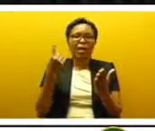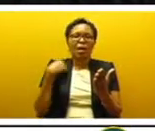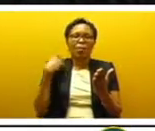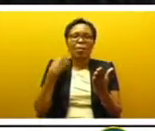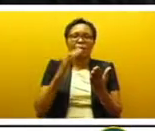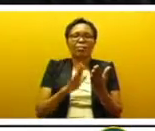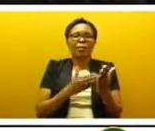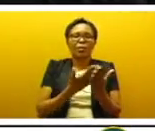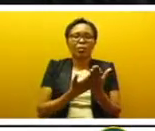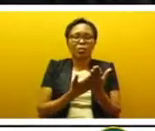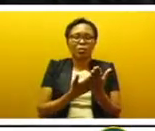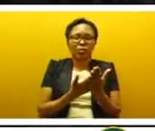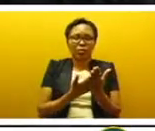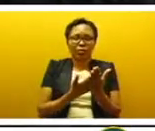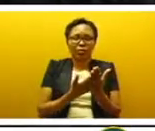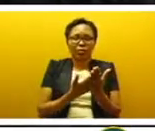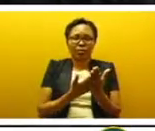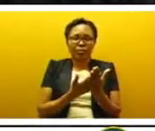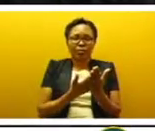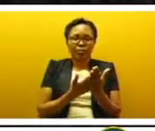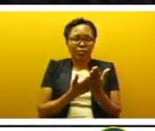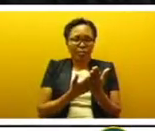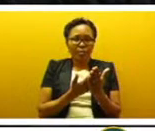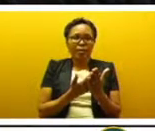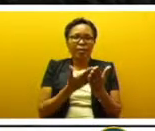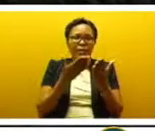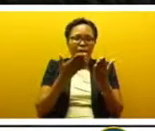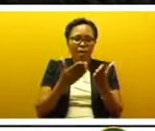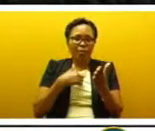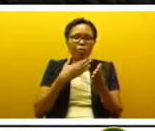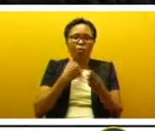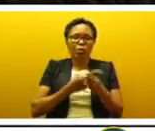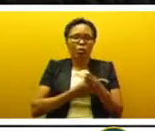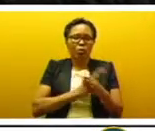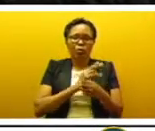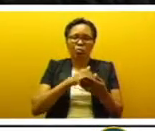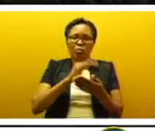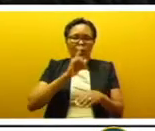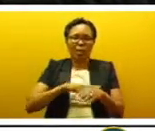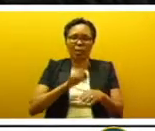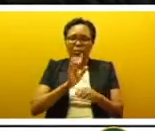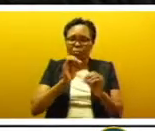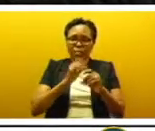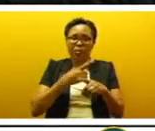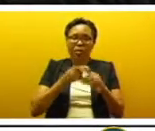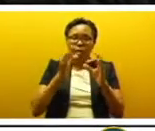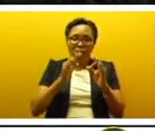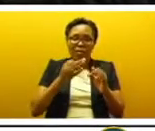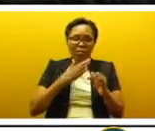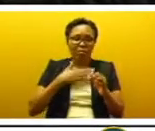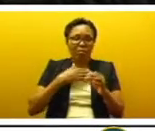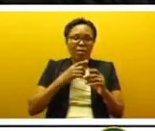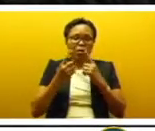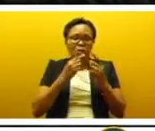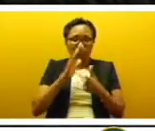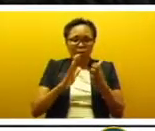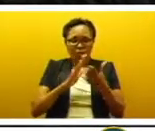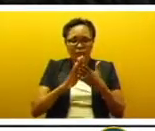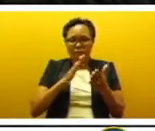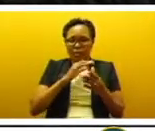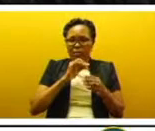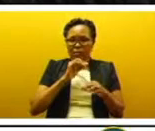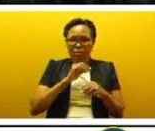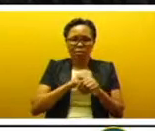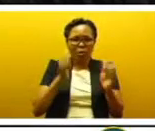lot of fuss that I would have needed more time, but in case my mouth does not go fast enough, I urge you that you give me a little